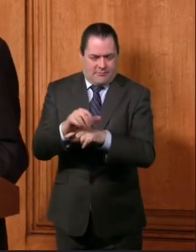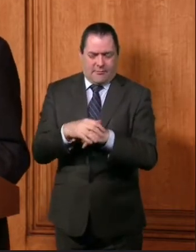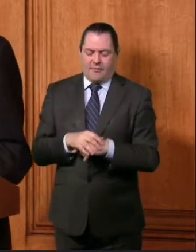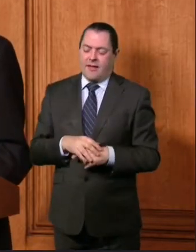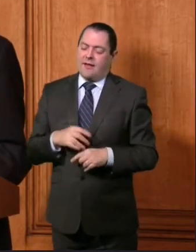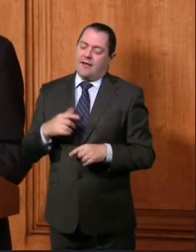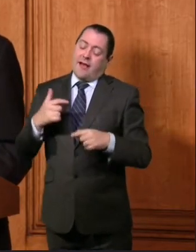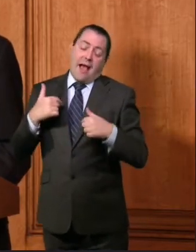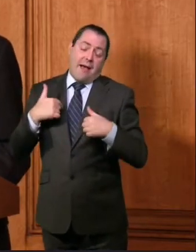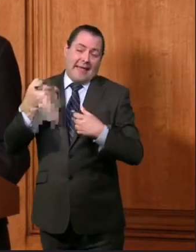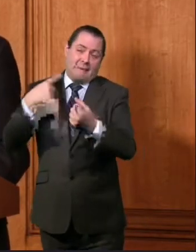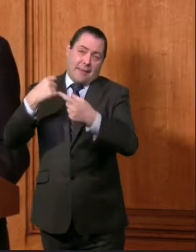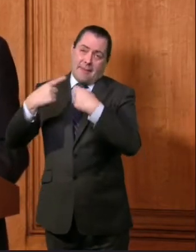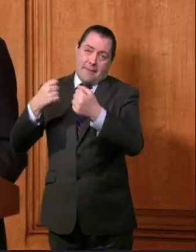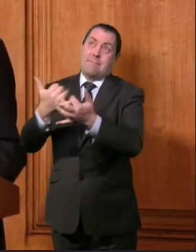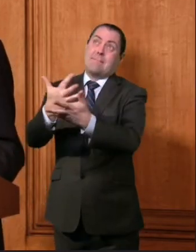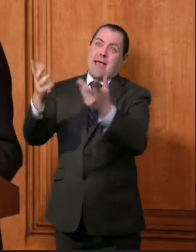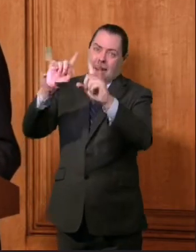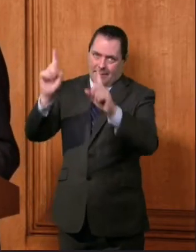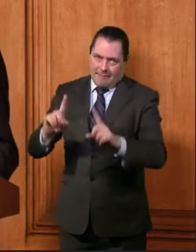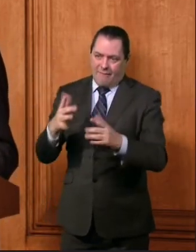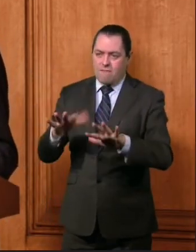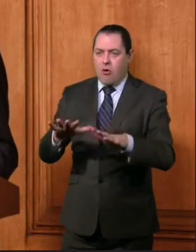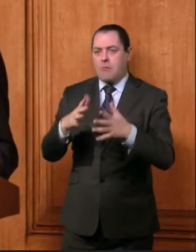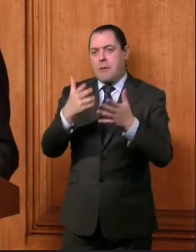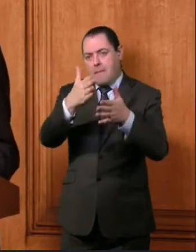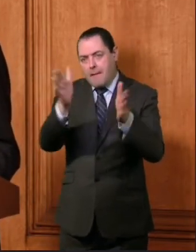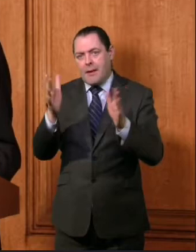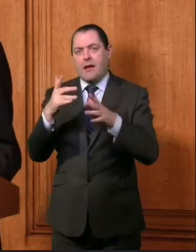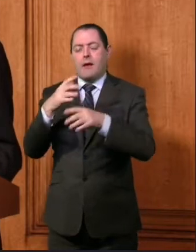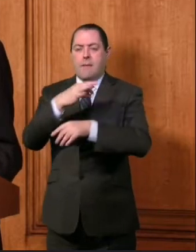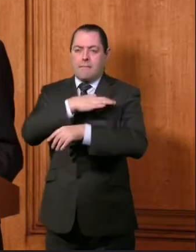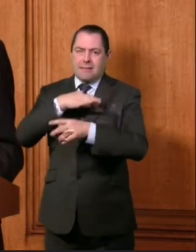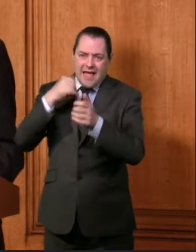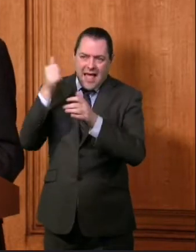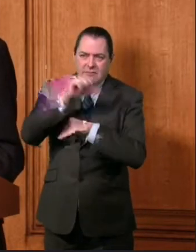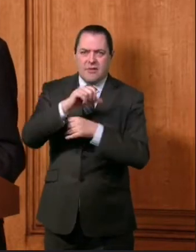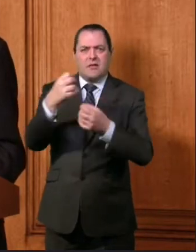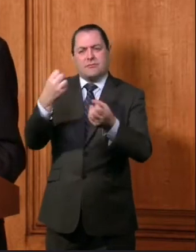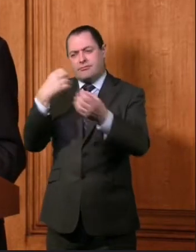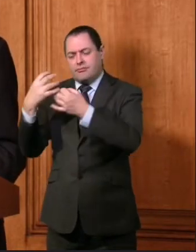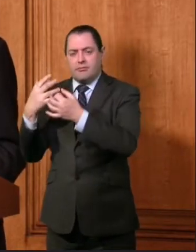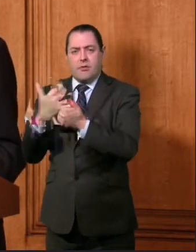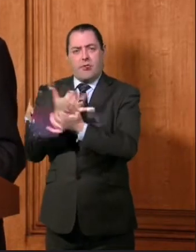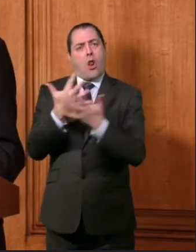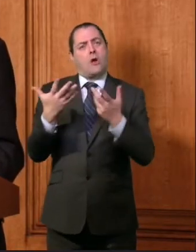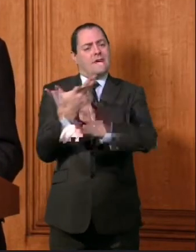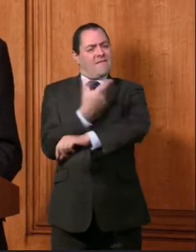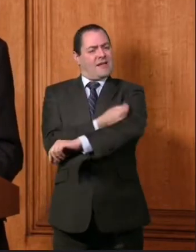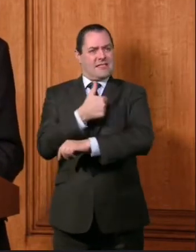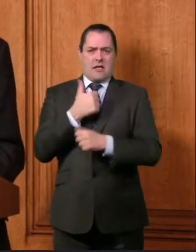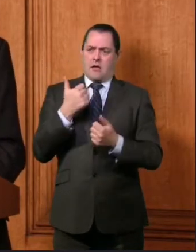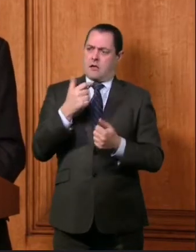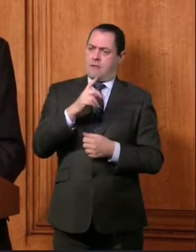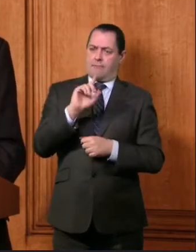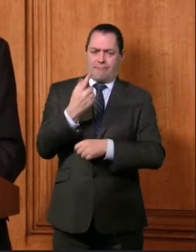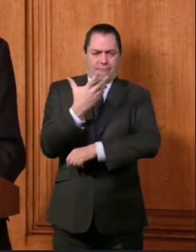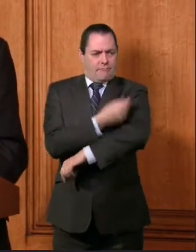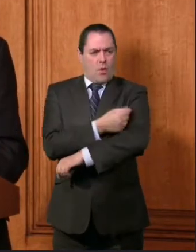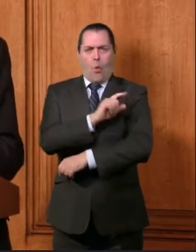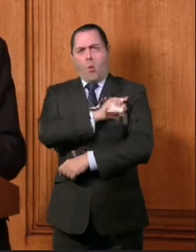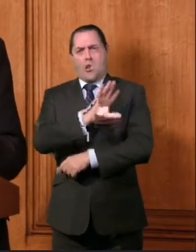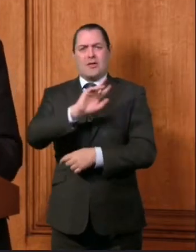the medical profession. In general, people who've been vaccinated tend to say, why can't I have my vaccine more quickly? And people who've not been vaccinated say,